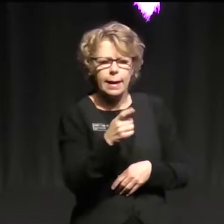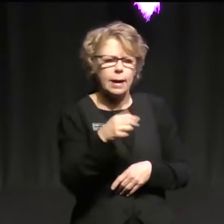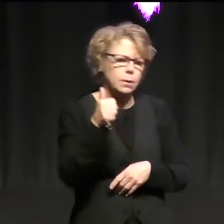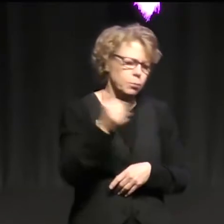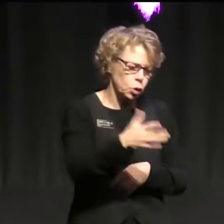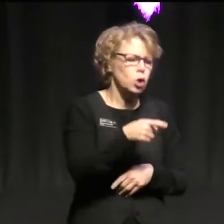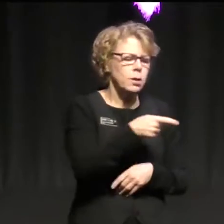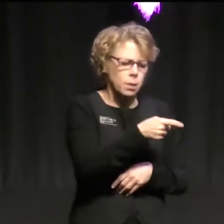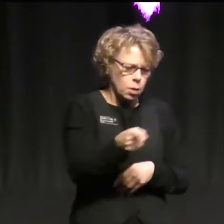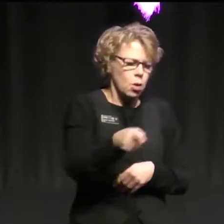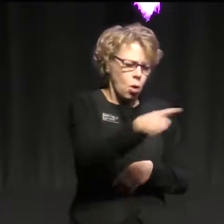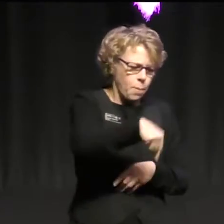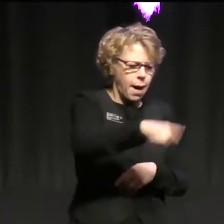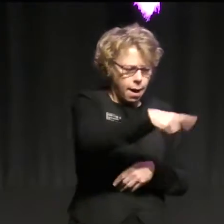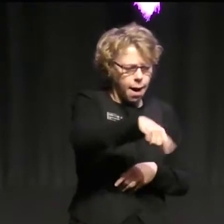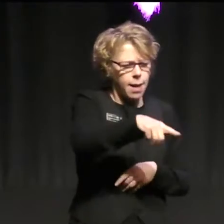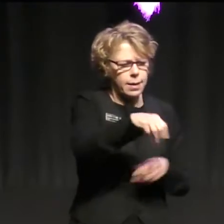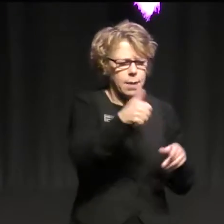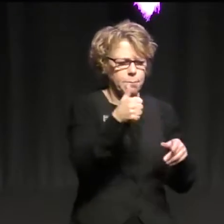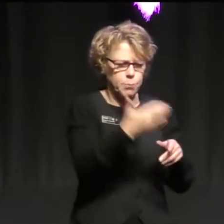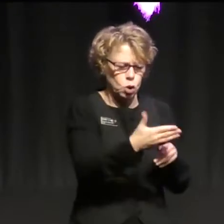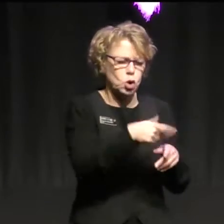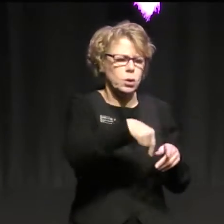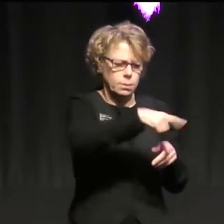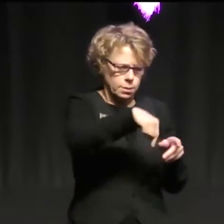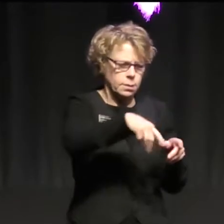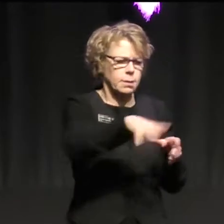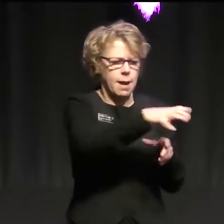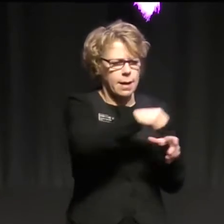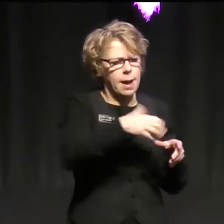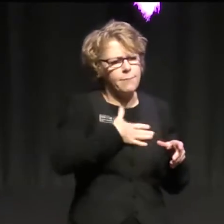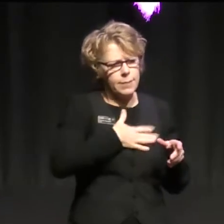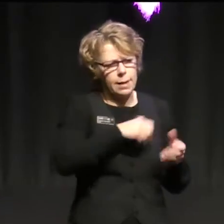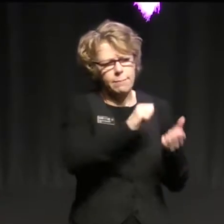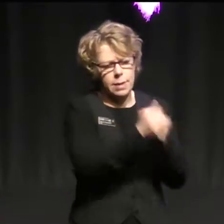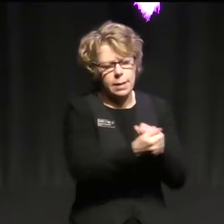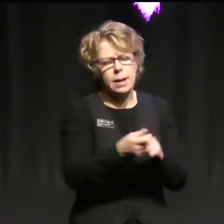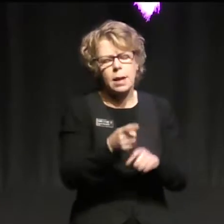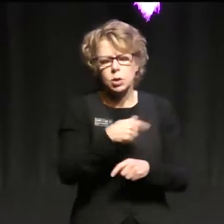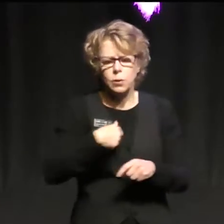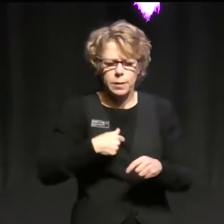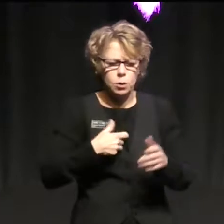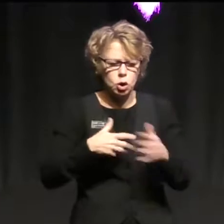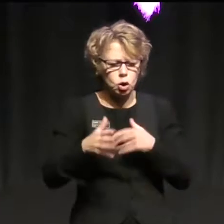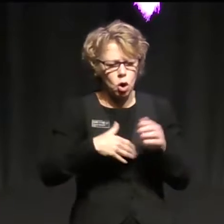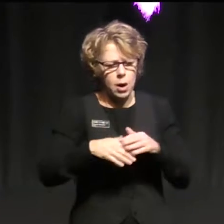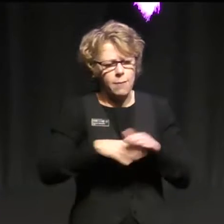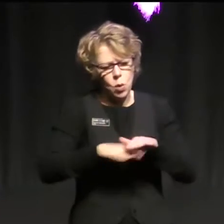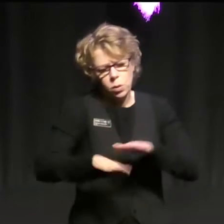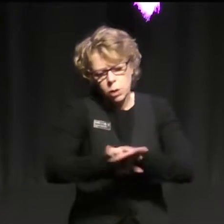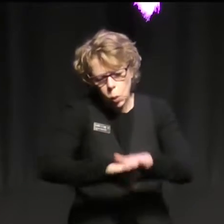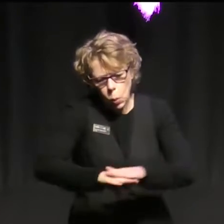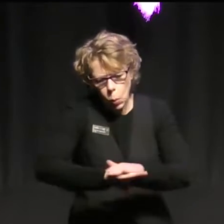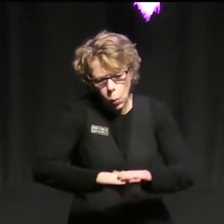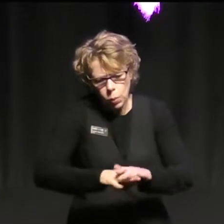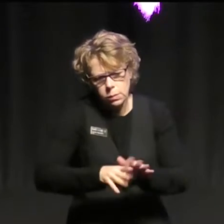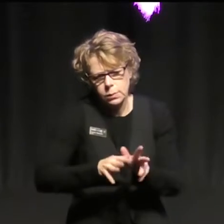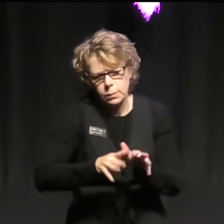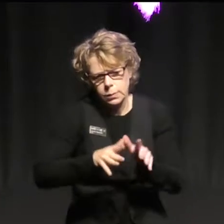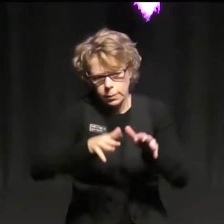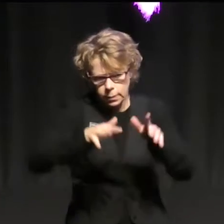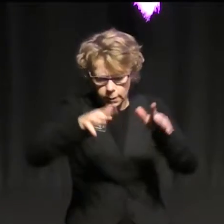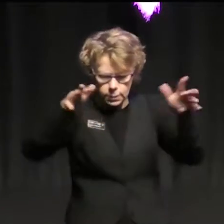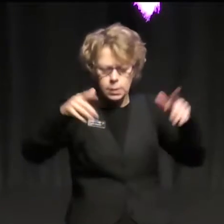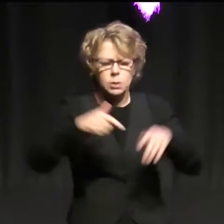a change. So, how do you create demand from the bottom? And therefore, at SEWA, we never consider that